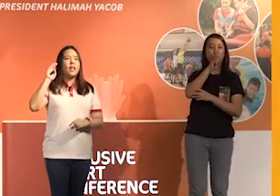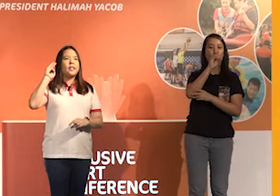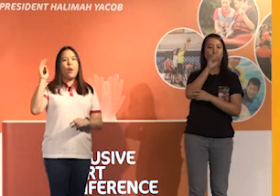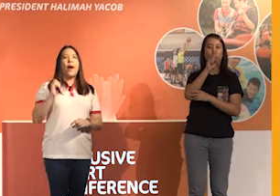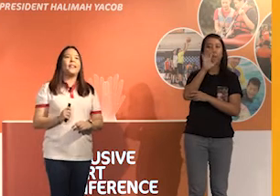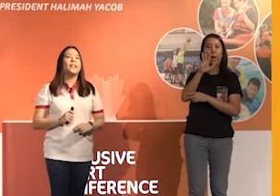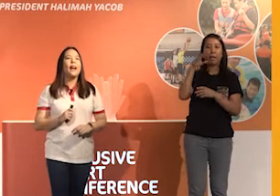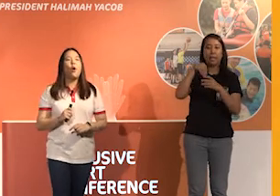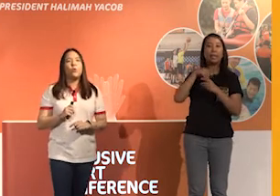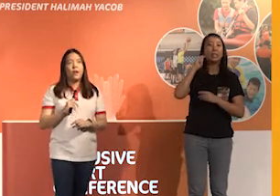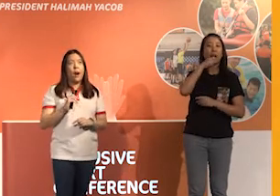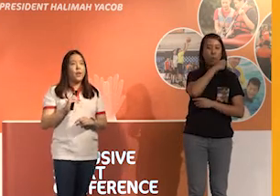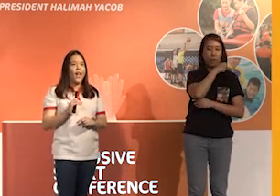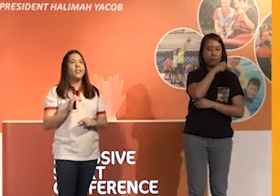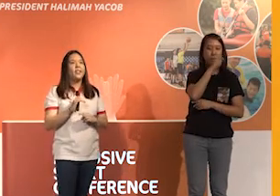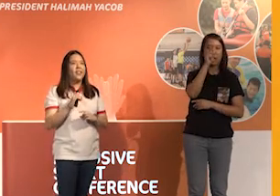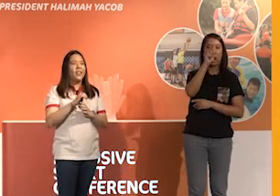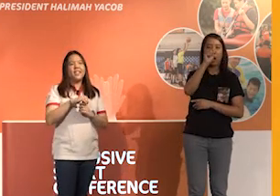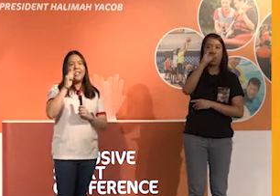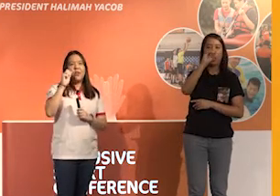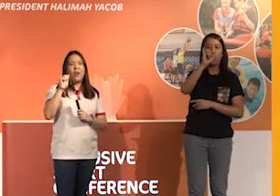in Taiwan. How yes.